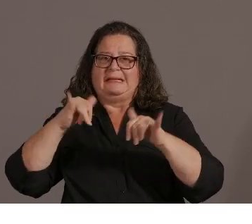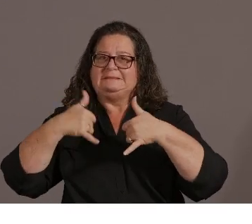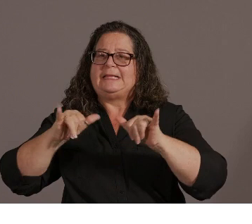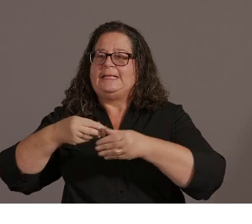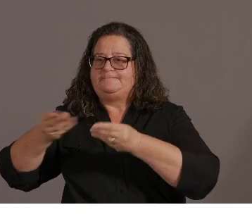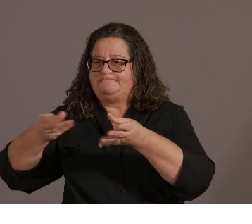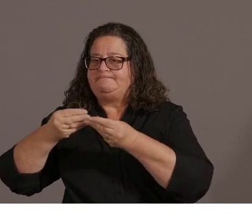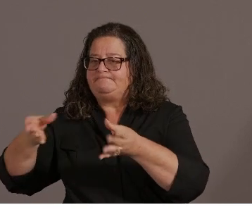Pharmacy Partnership Program.